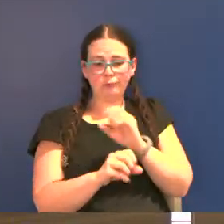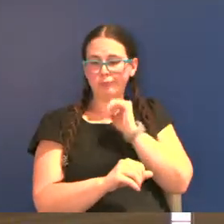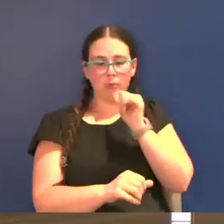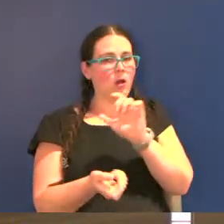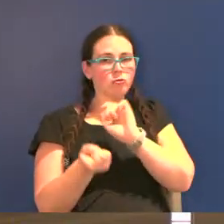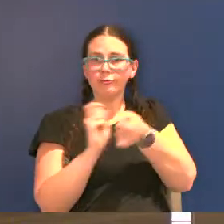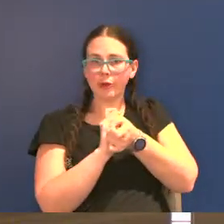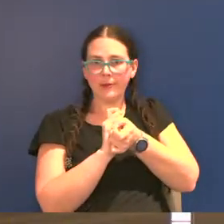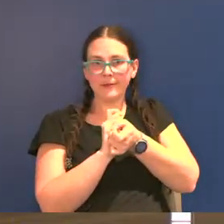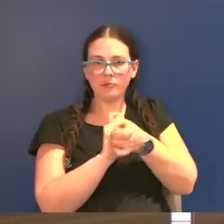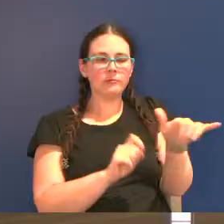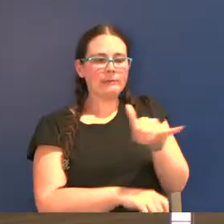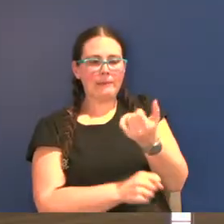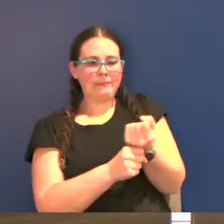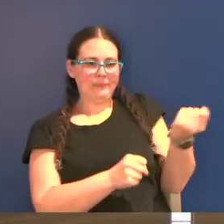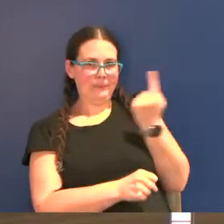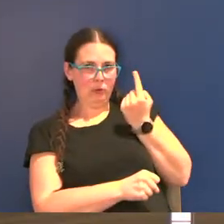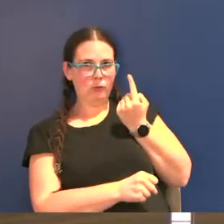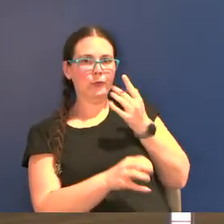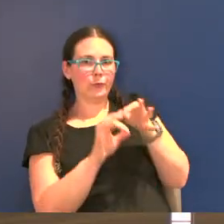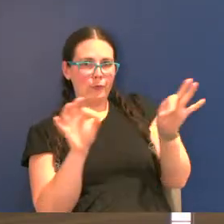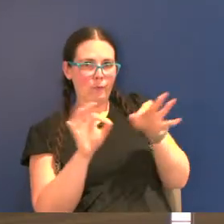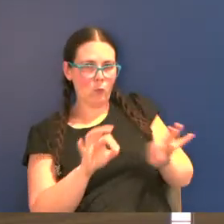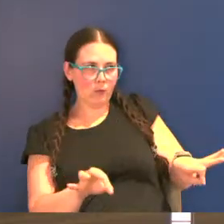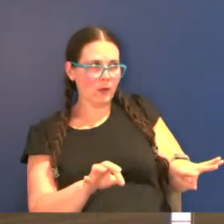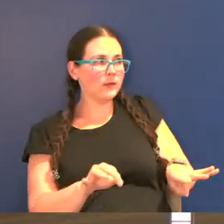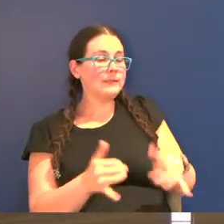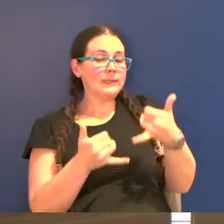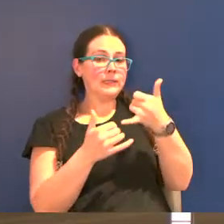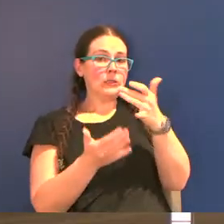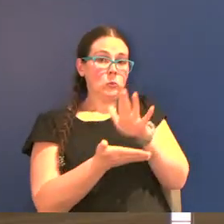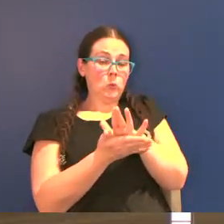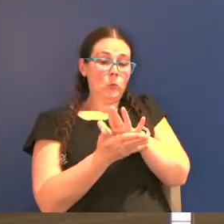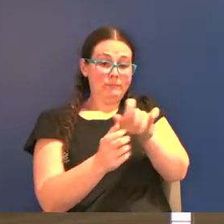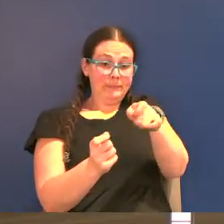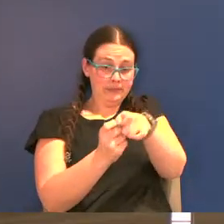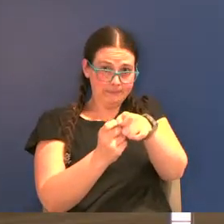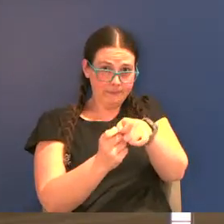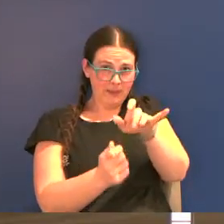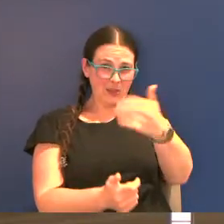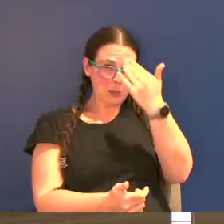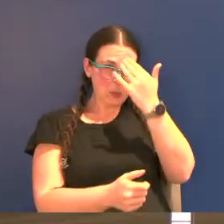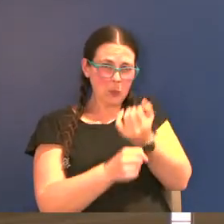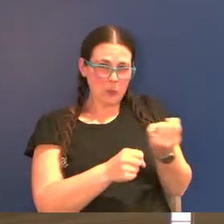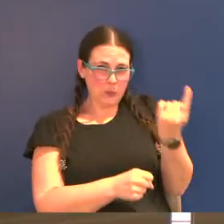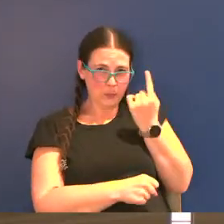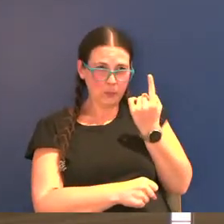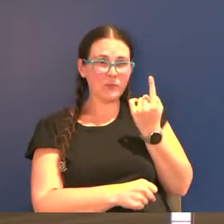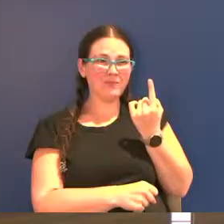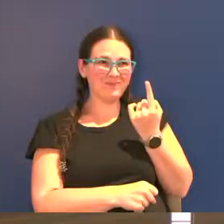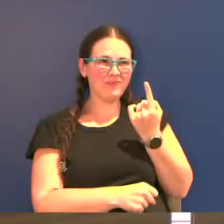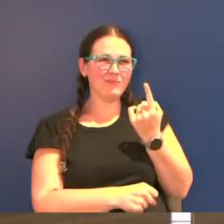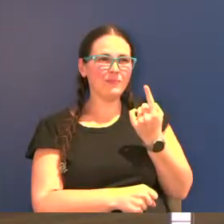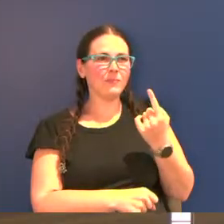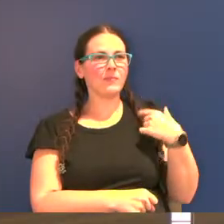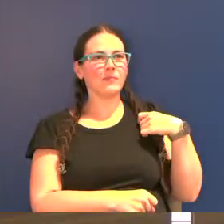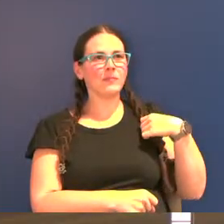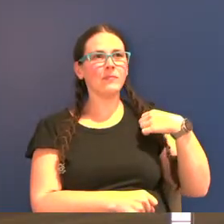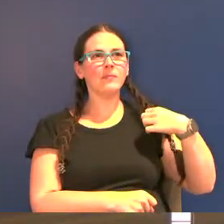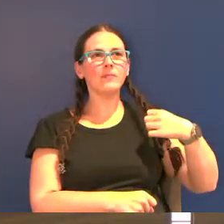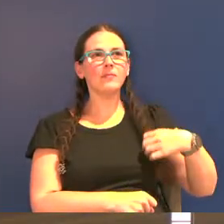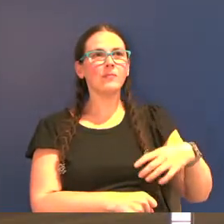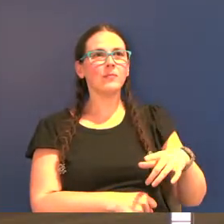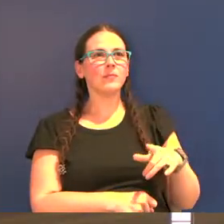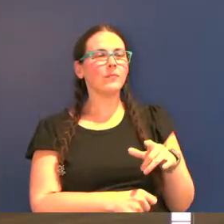same formulas that we had last year. And this school specifically knew last year, so it was a hold harmless for a year